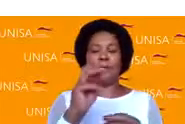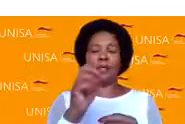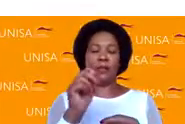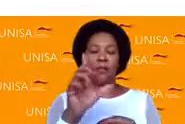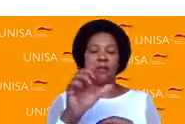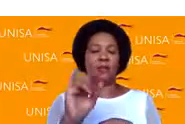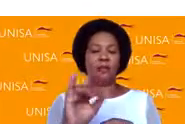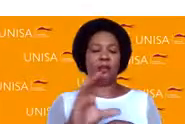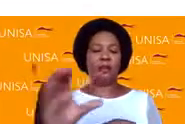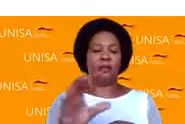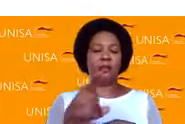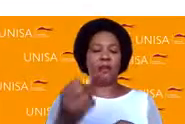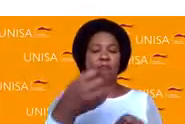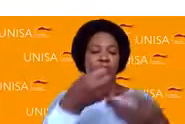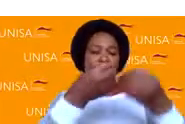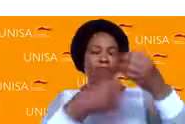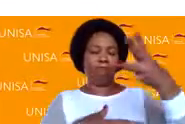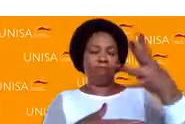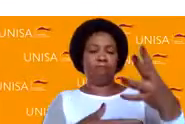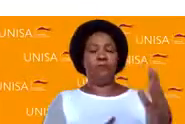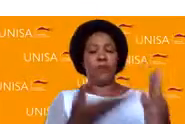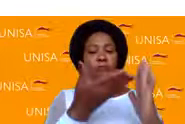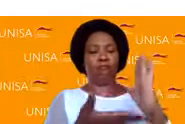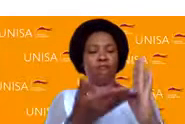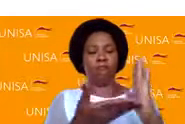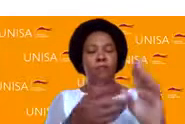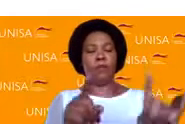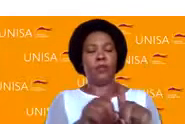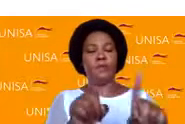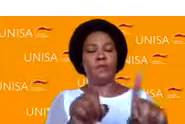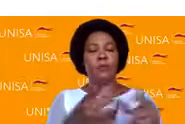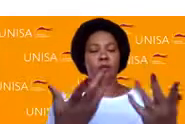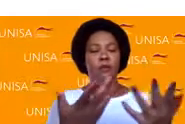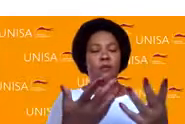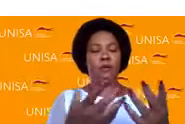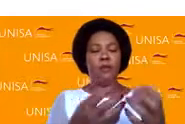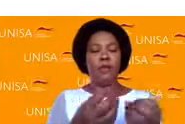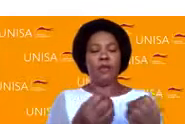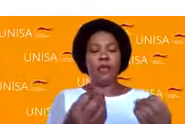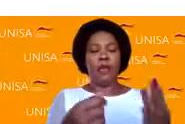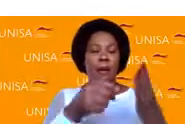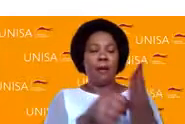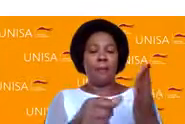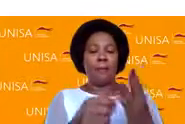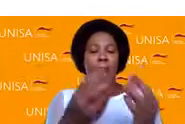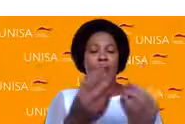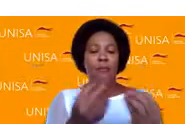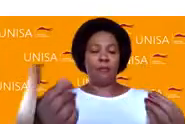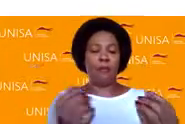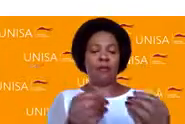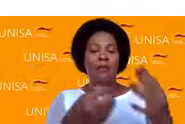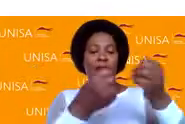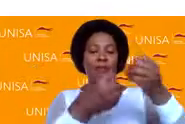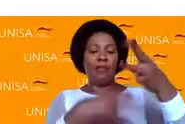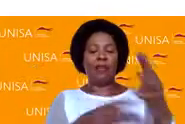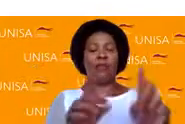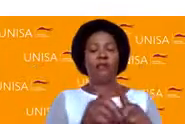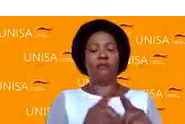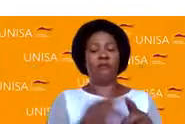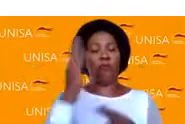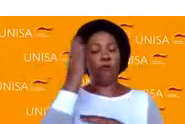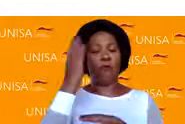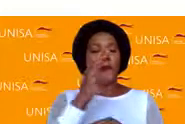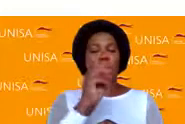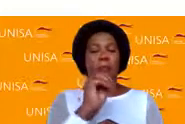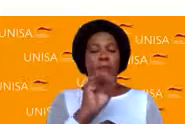have a list here, for instance, and even number the list. So if you're familiar with Microsoft Word, you